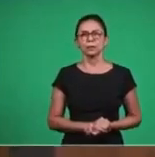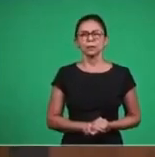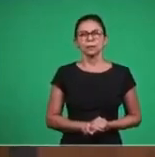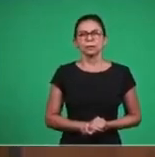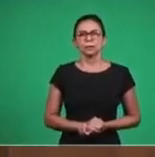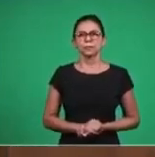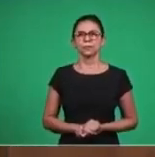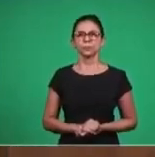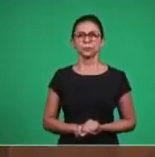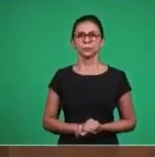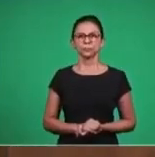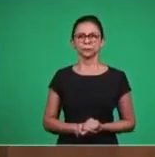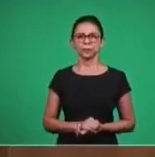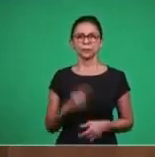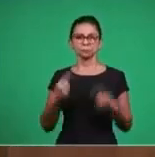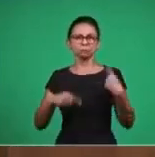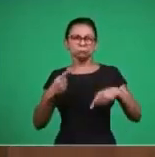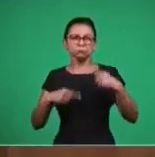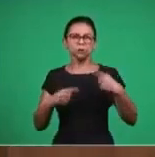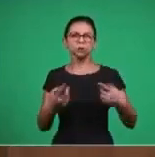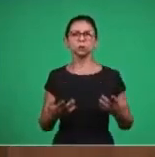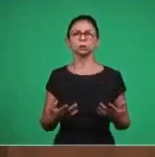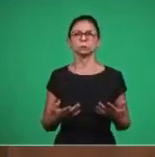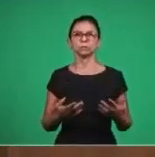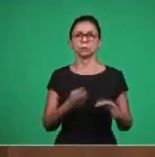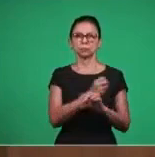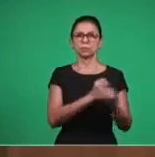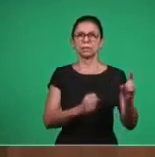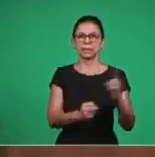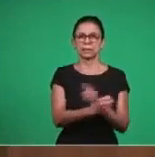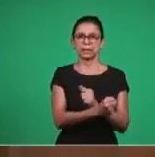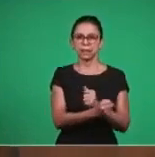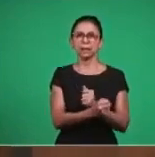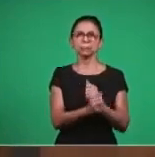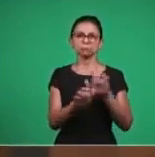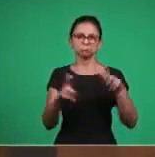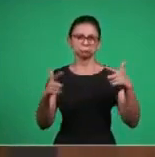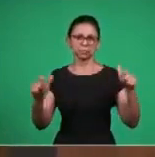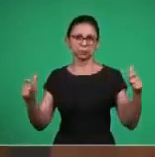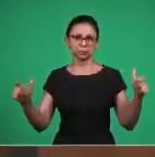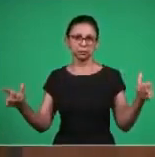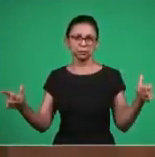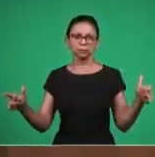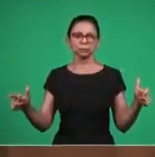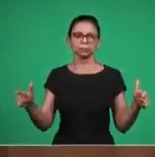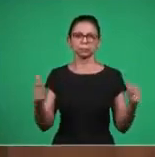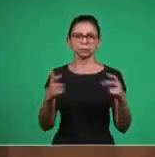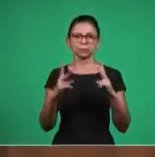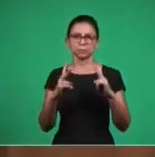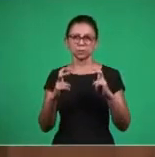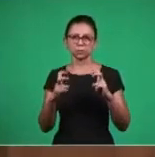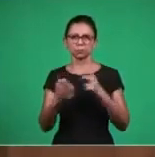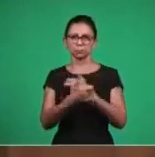on this field, which is a social field, which is very encompassing,